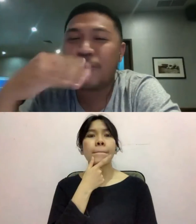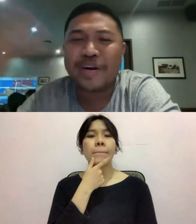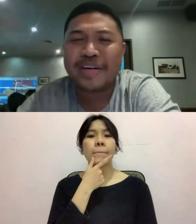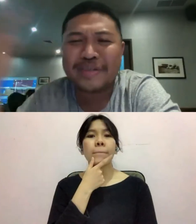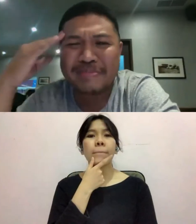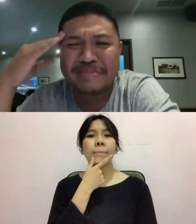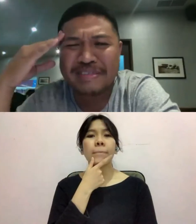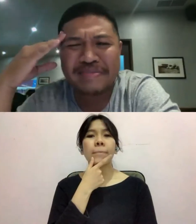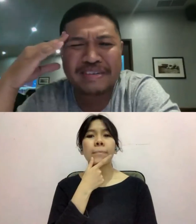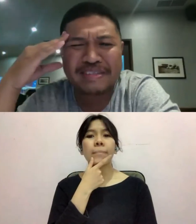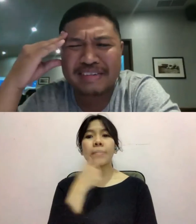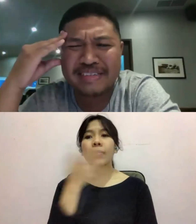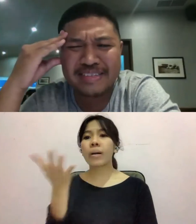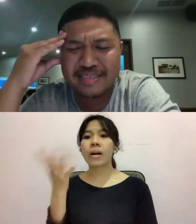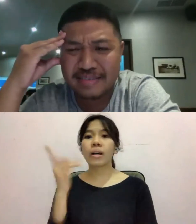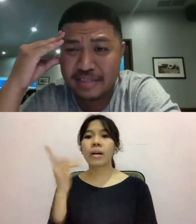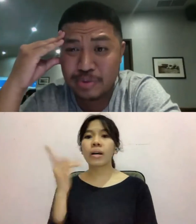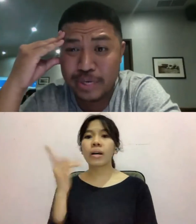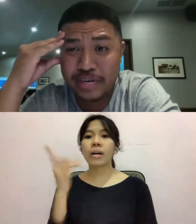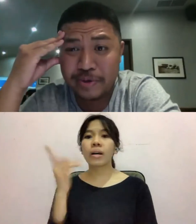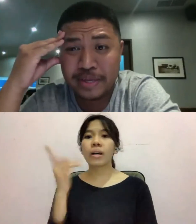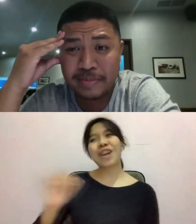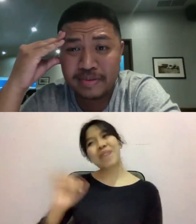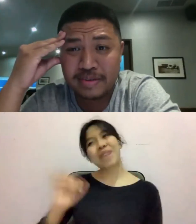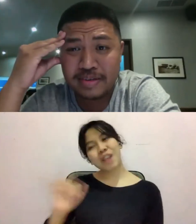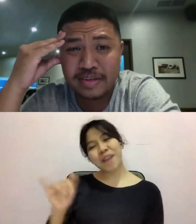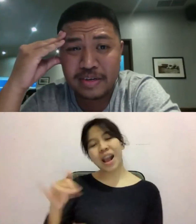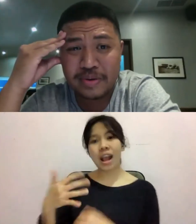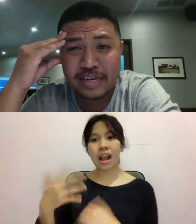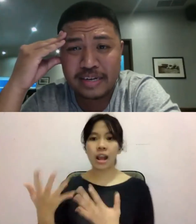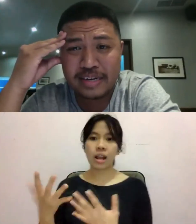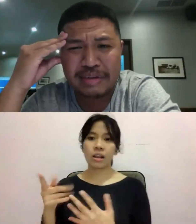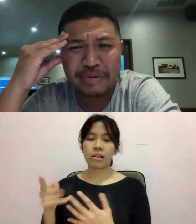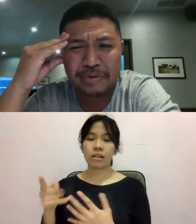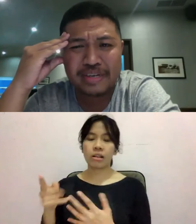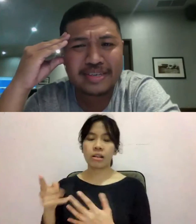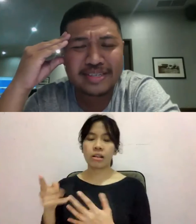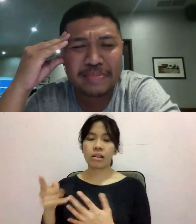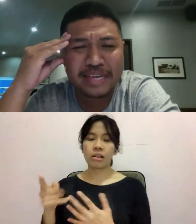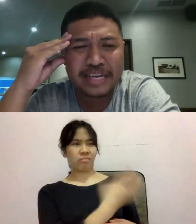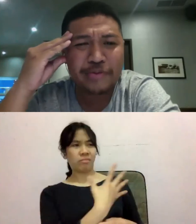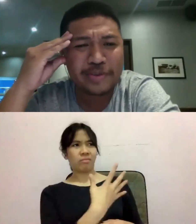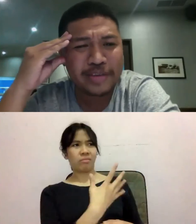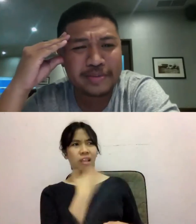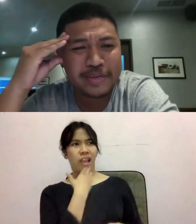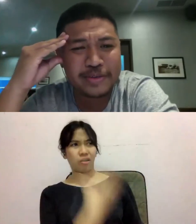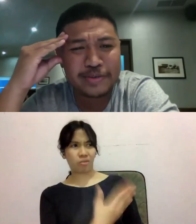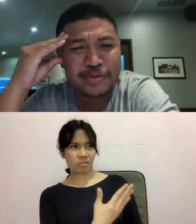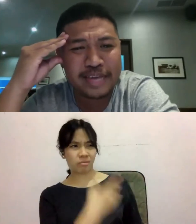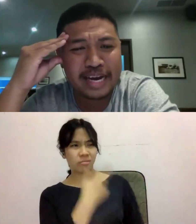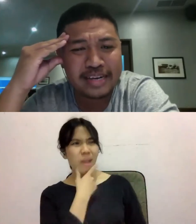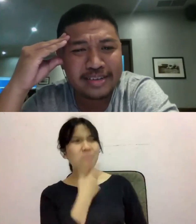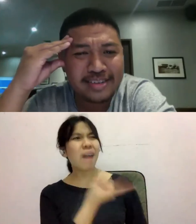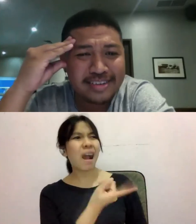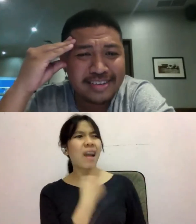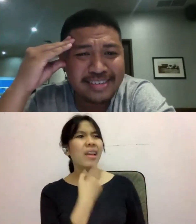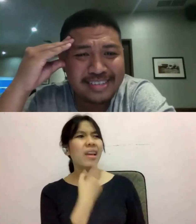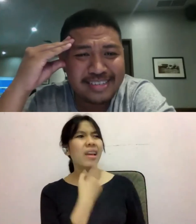you're welcome and stuff like that. It's weird for them, like ew. It's something ew for them, to do that.